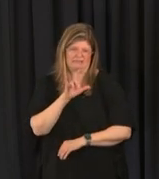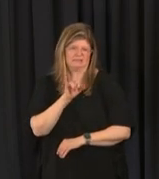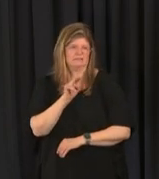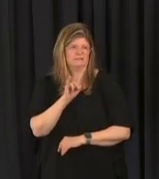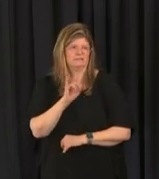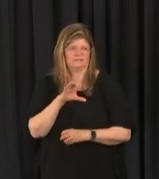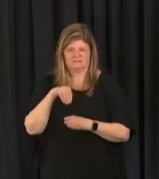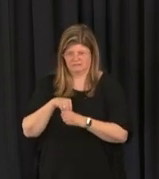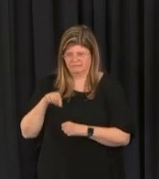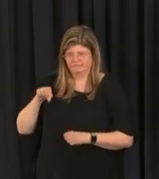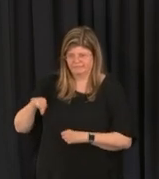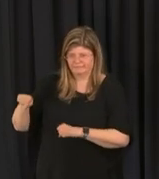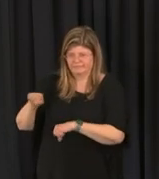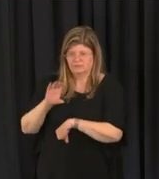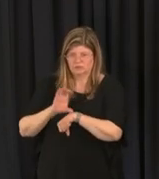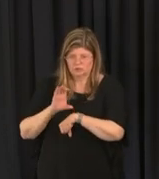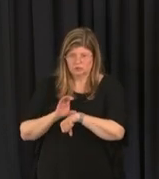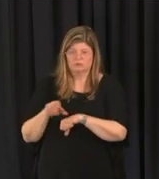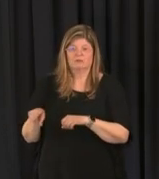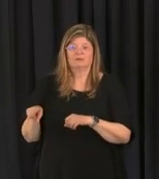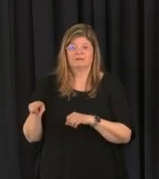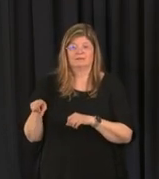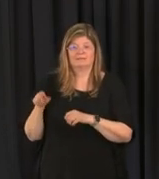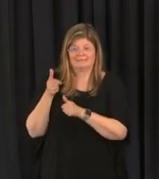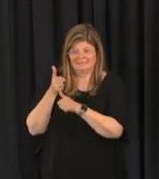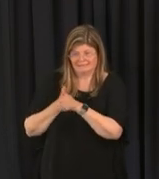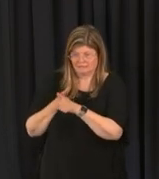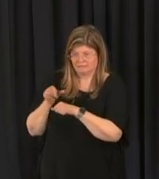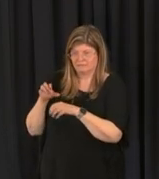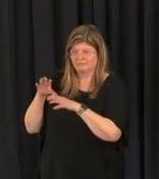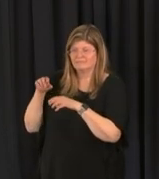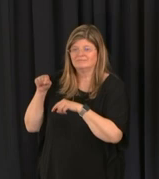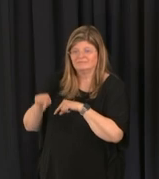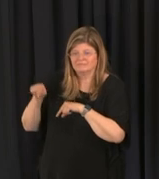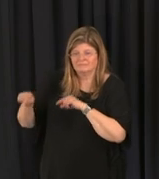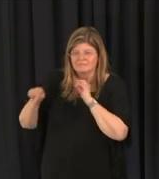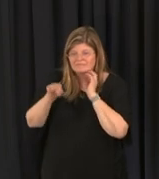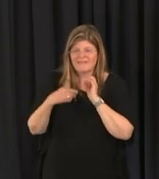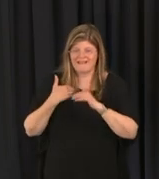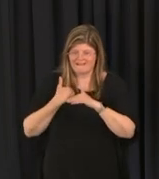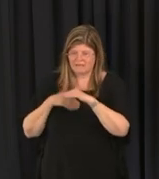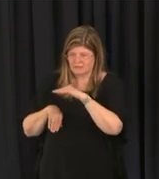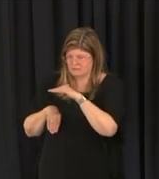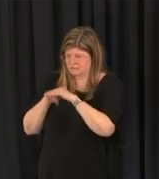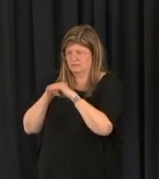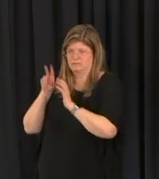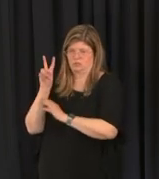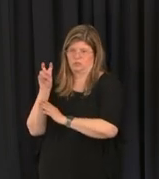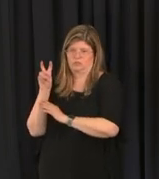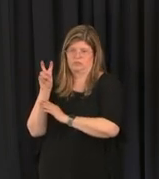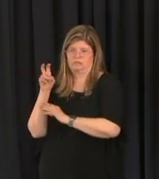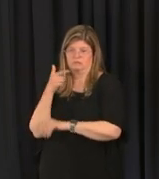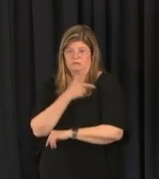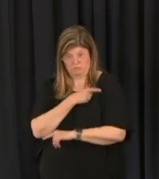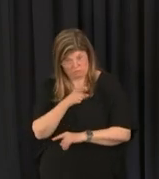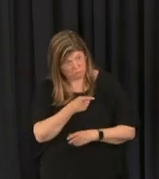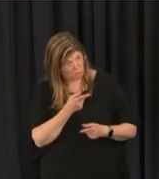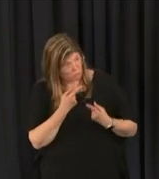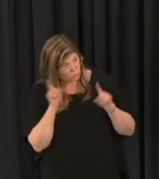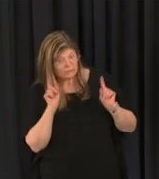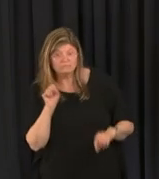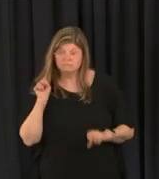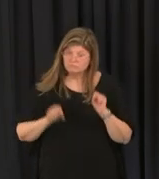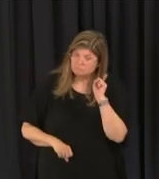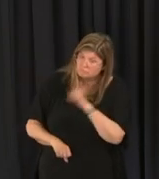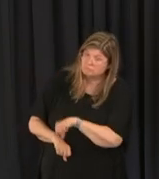then we've had some, as the program has matured, that has done over 140 in a single day. But it's working as far as you're concerned?